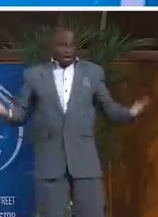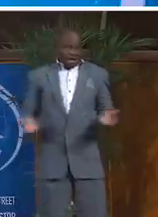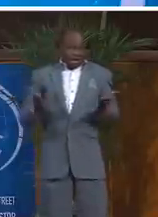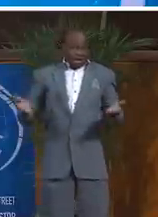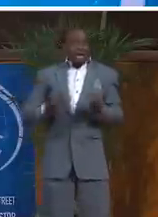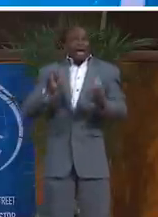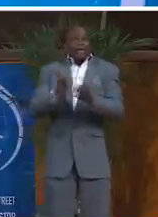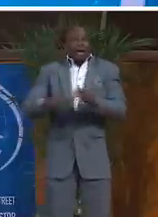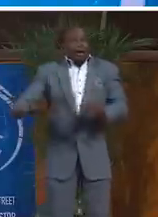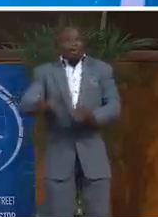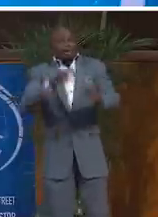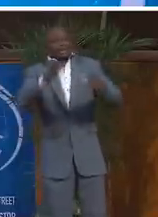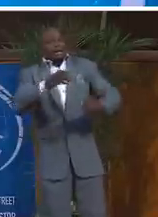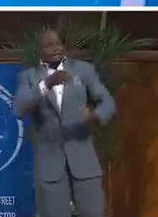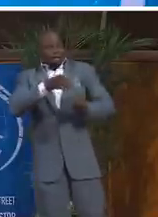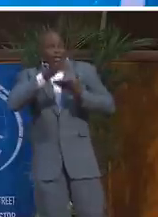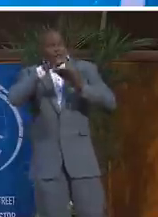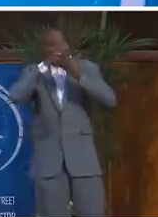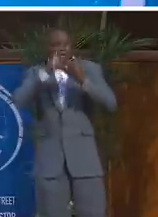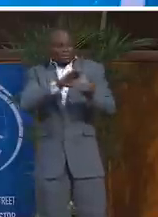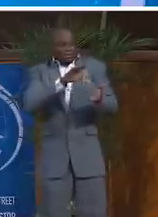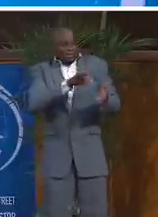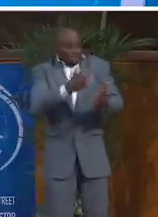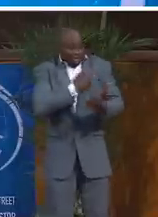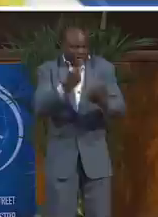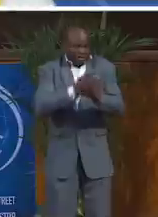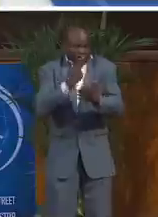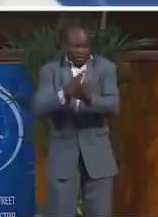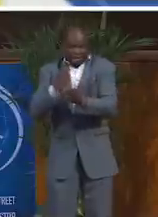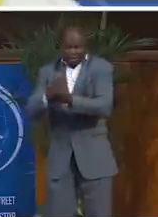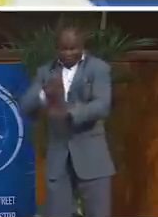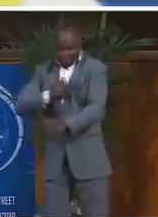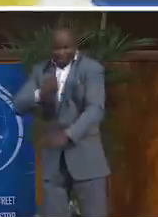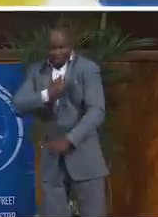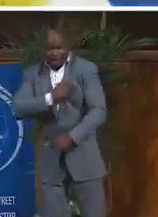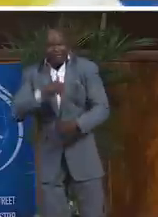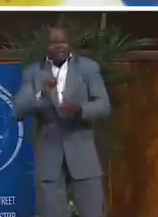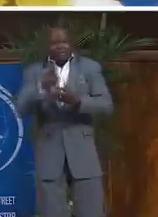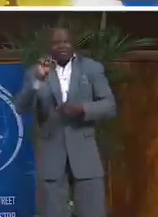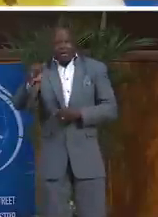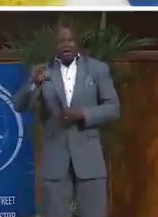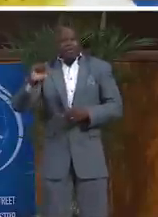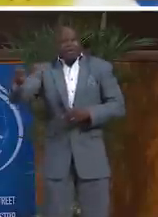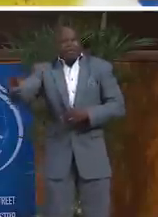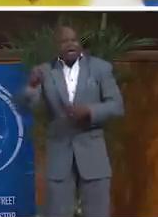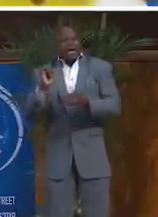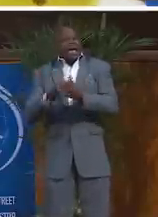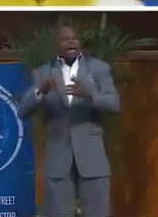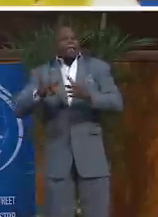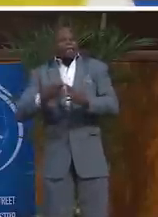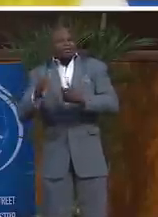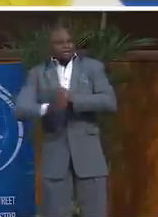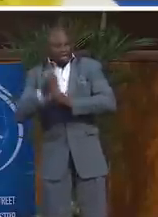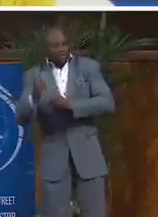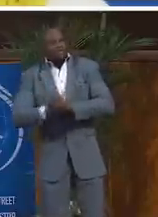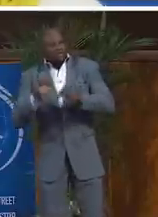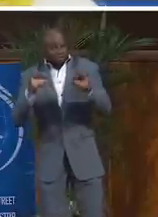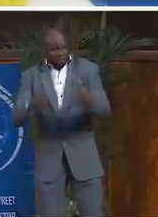committed suicide on the preaching of the book of Revelation. Revelation can be